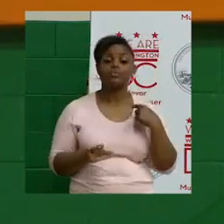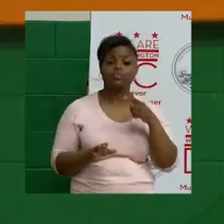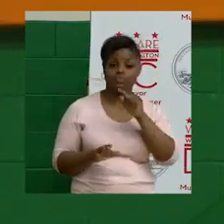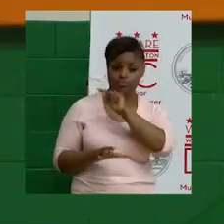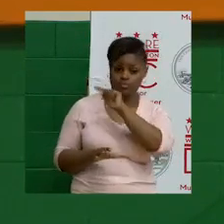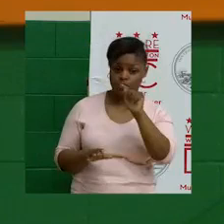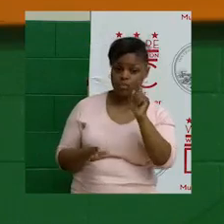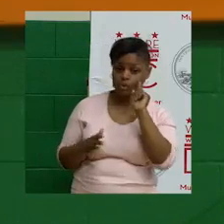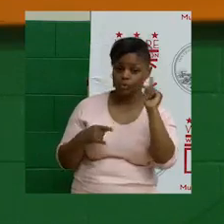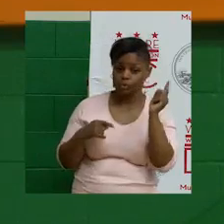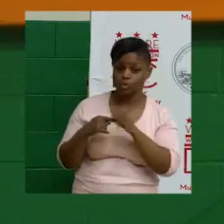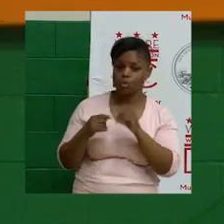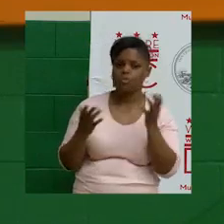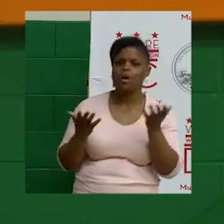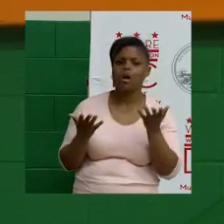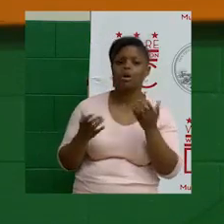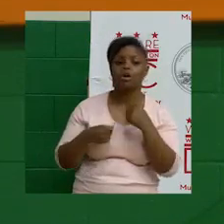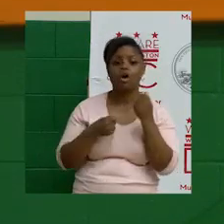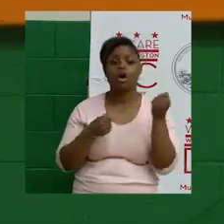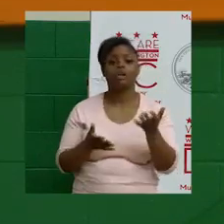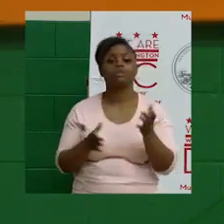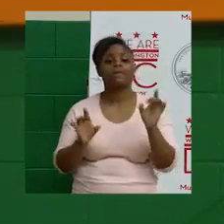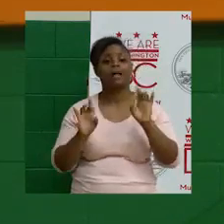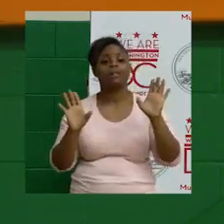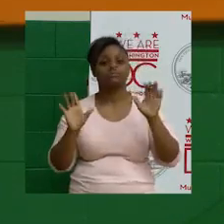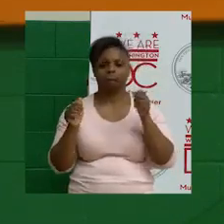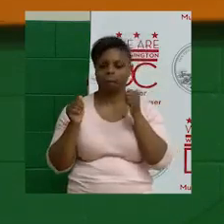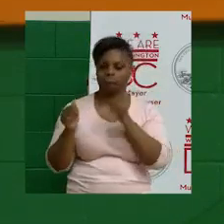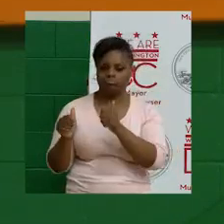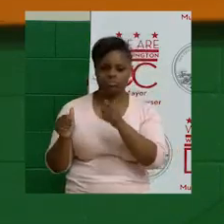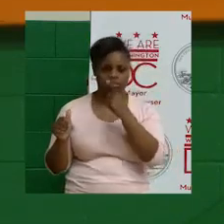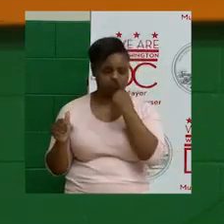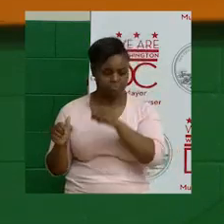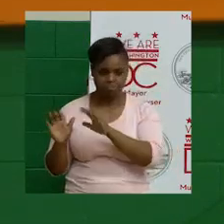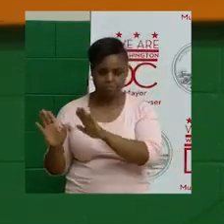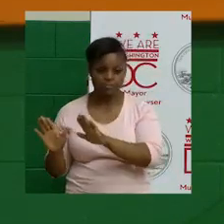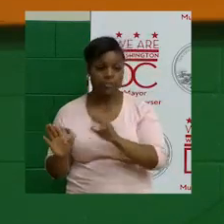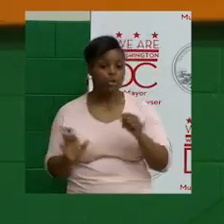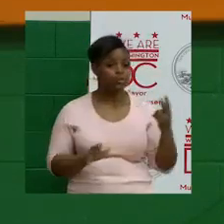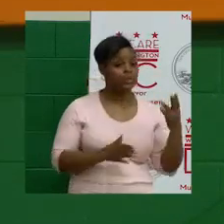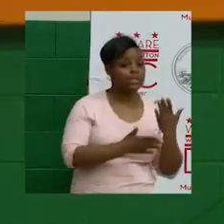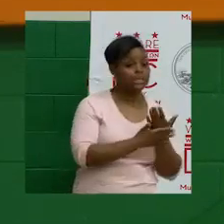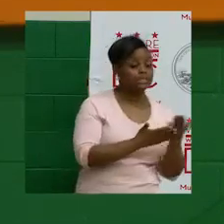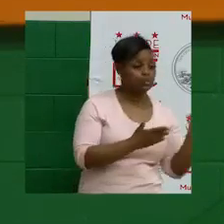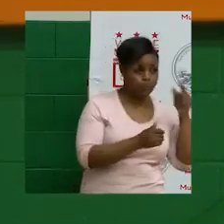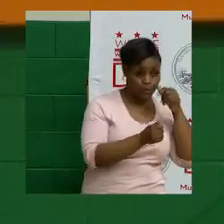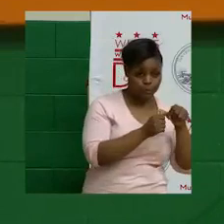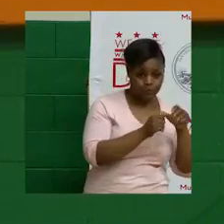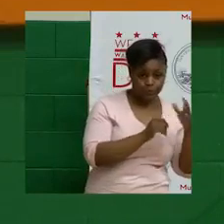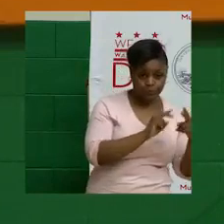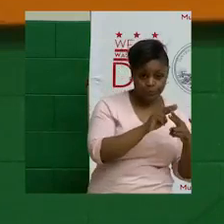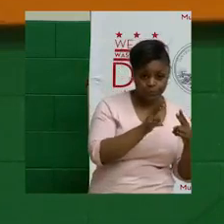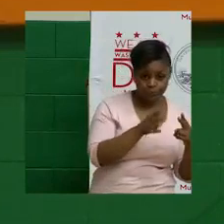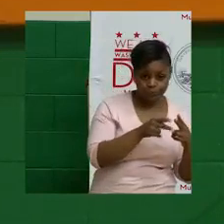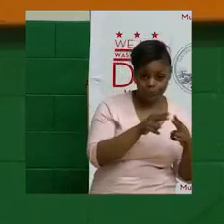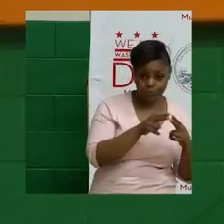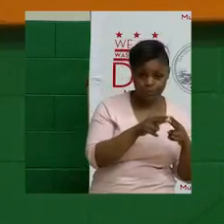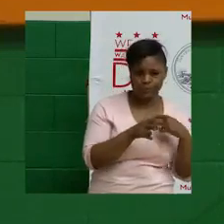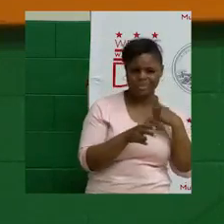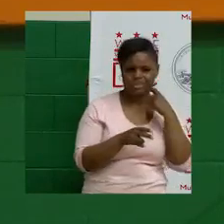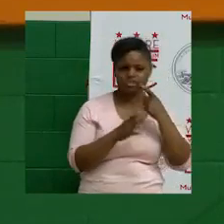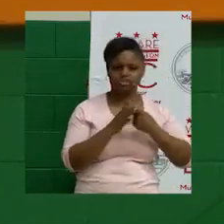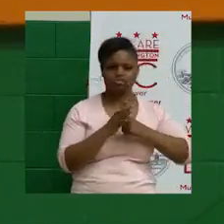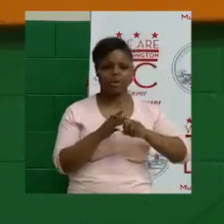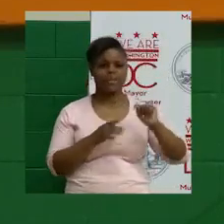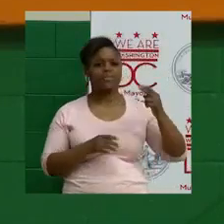violence being numbers 1, 2, 3, and 4. But there are two things to keep in mind. One is that we have just started something like the